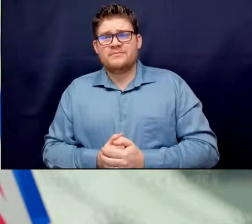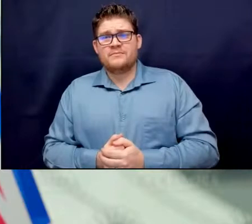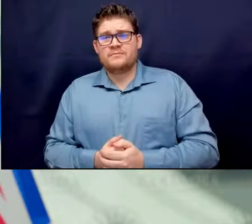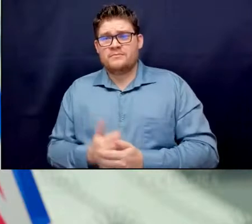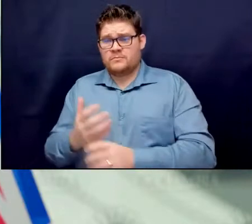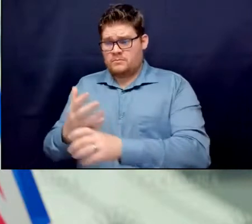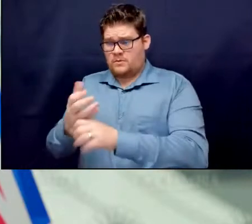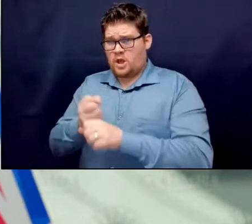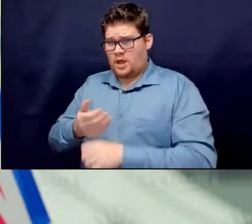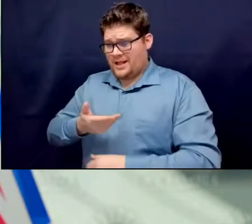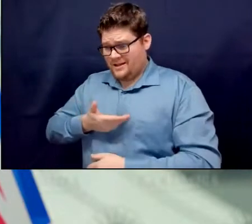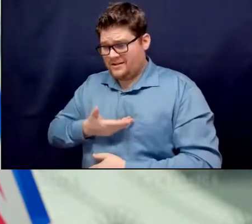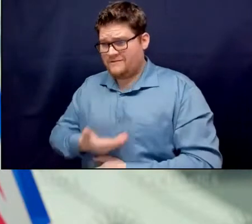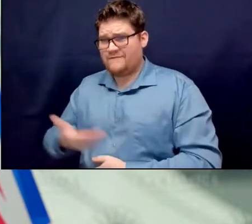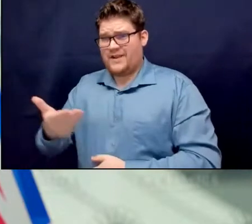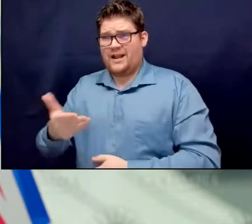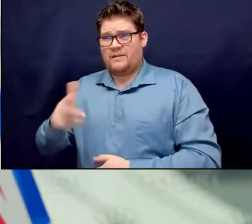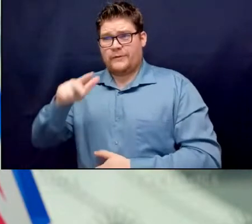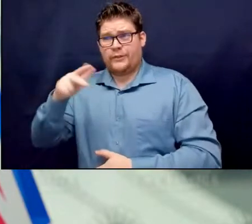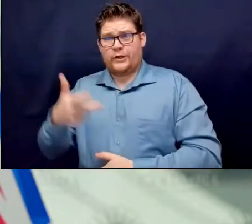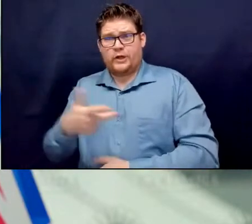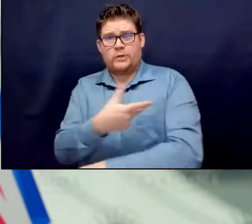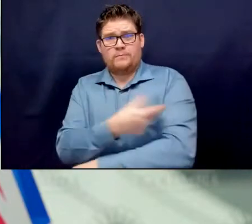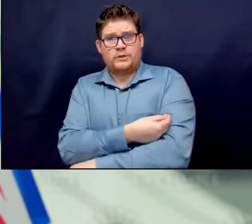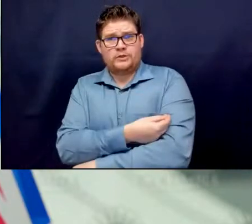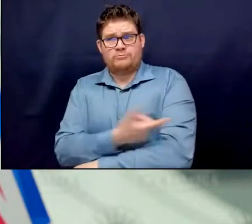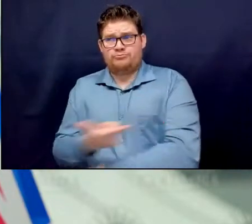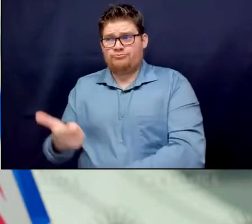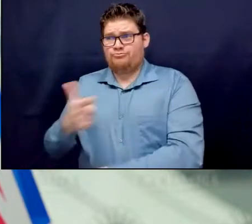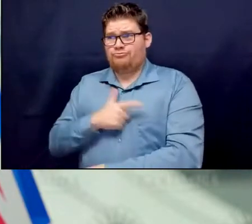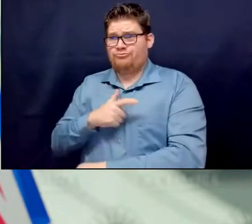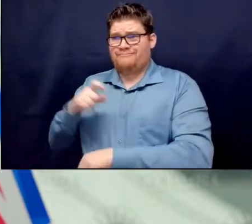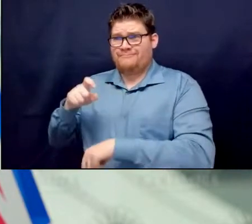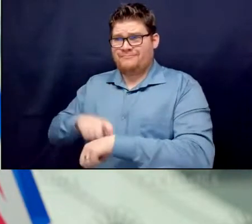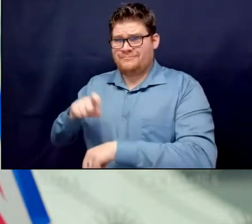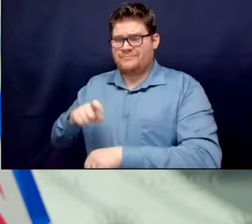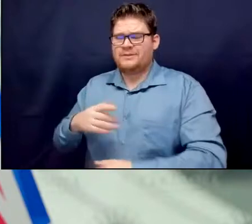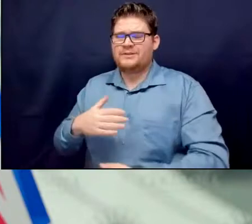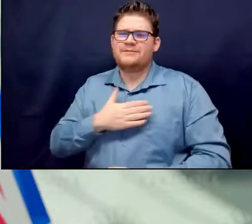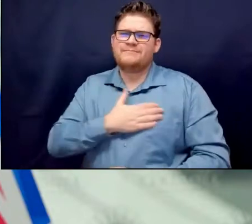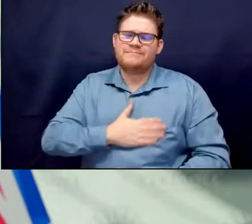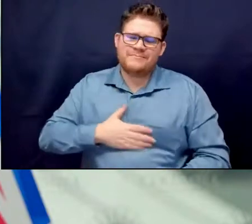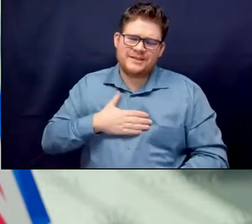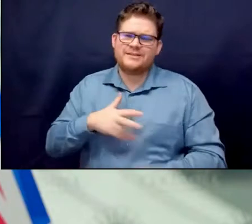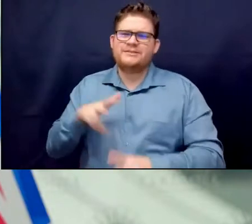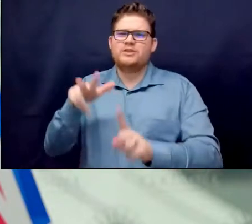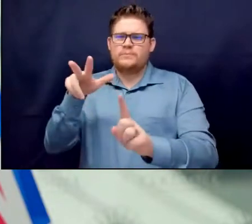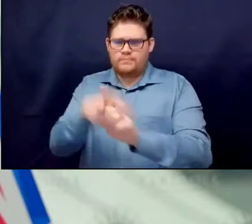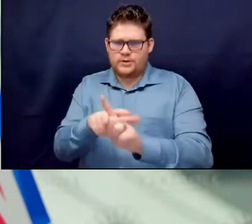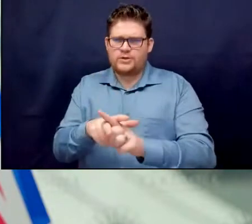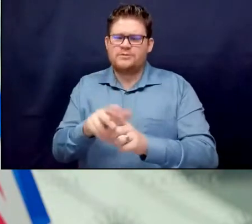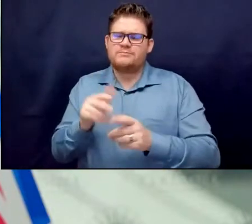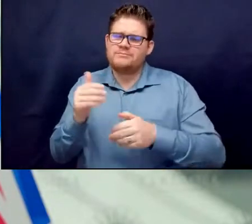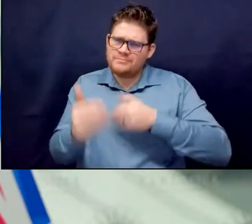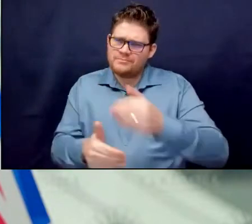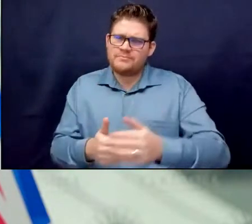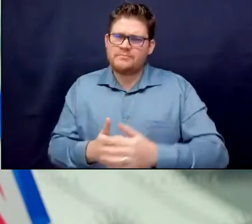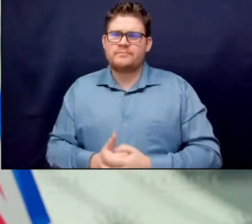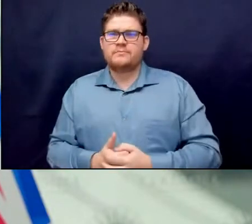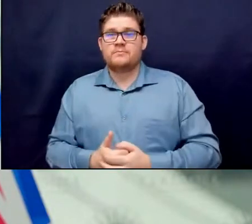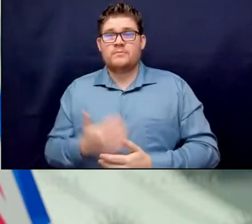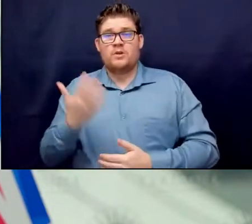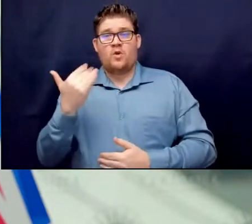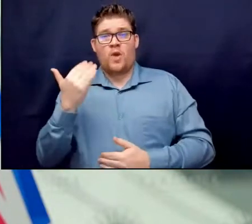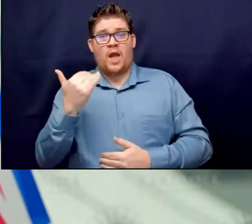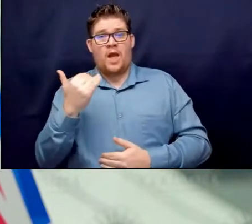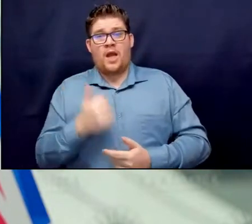diabetes who are otherwise clinically vulnerable, to respond and to book your booster appointment today if you have not already done